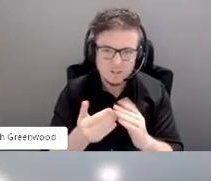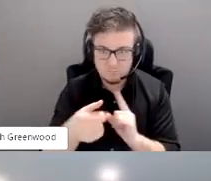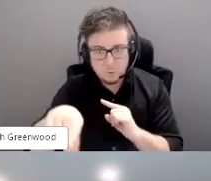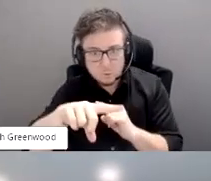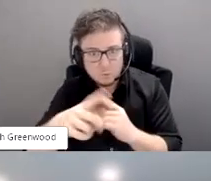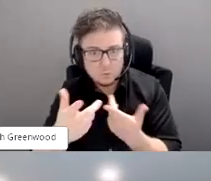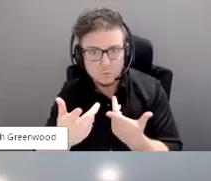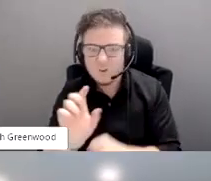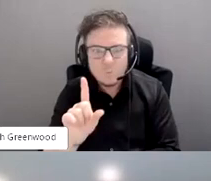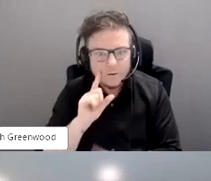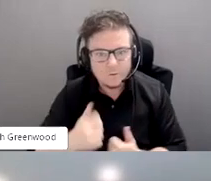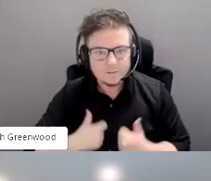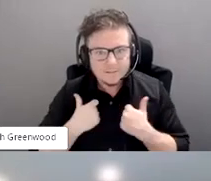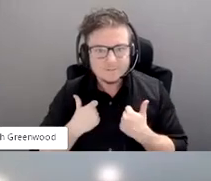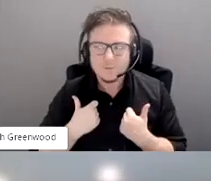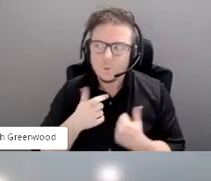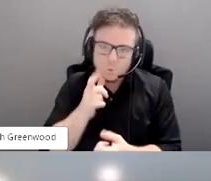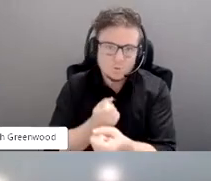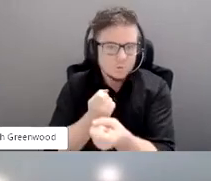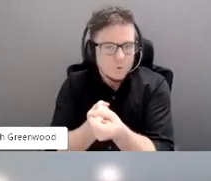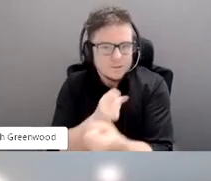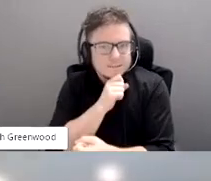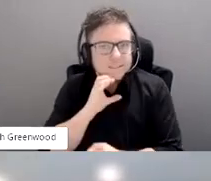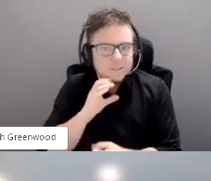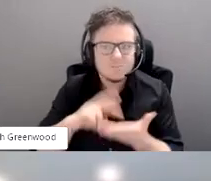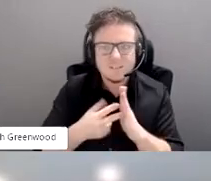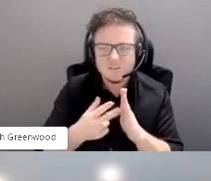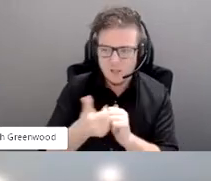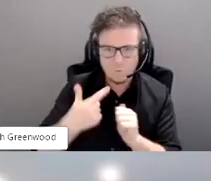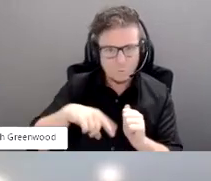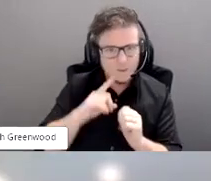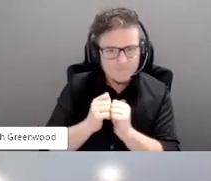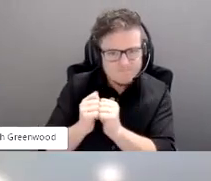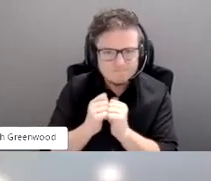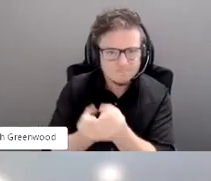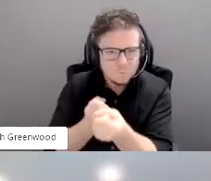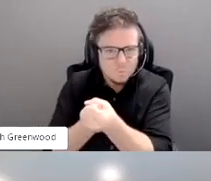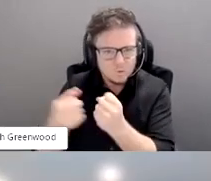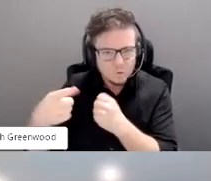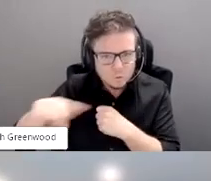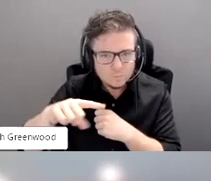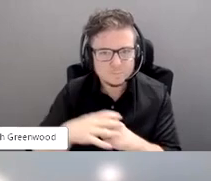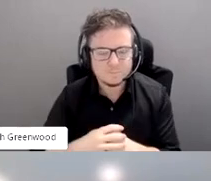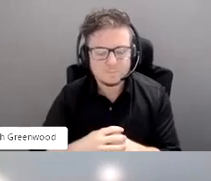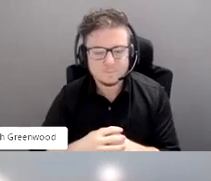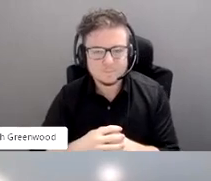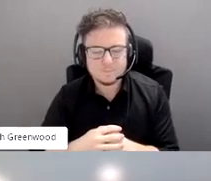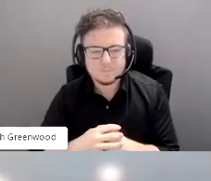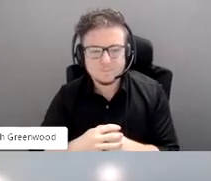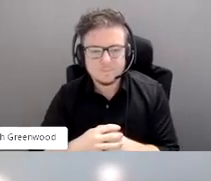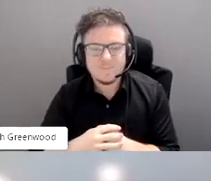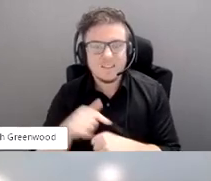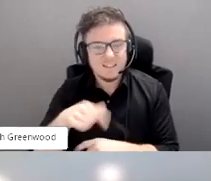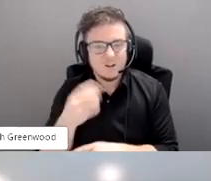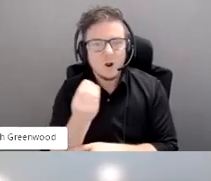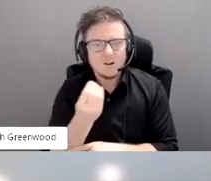you reside, is supporting seniors. So how can we best work together to support them? And in Ontario, our infrastructure is a